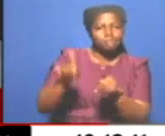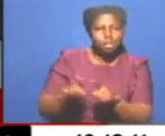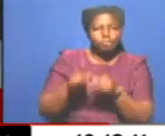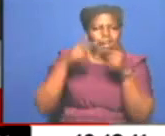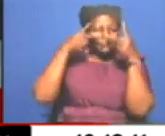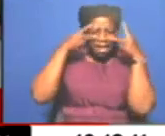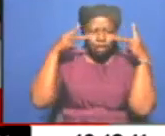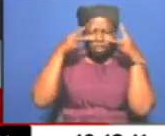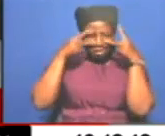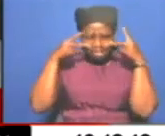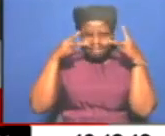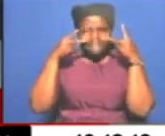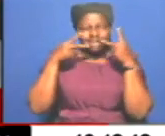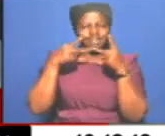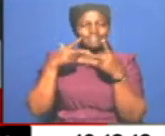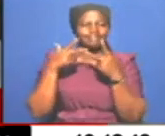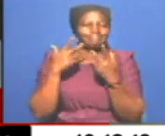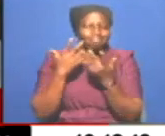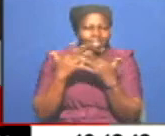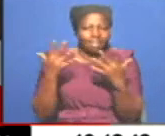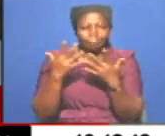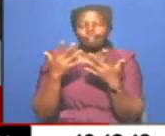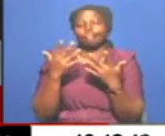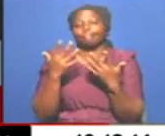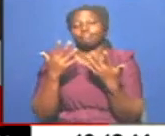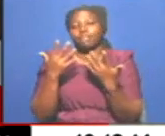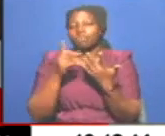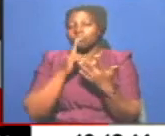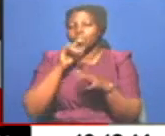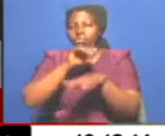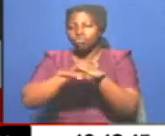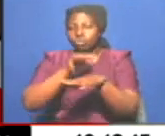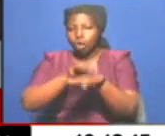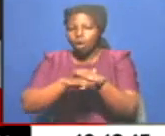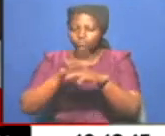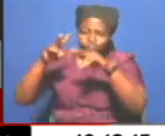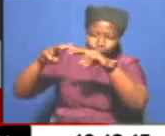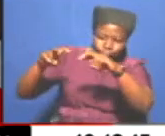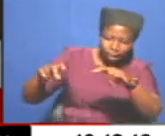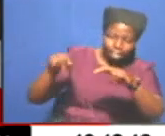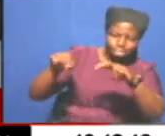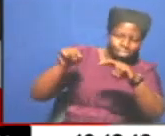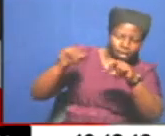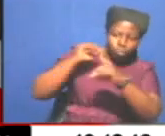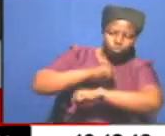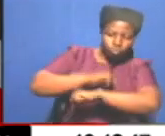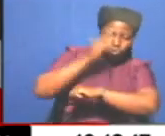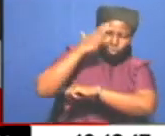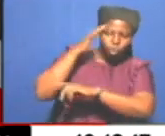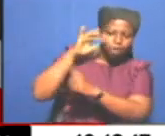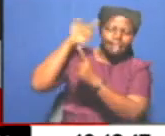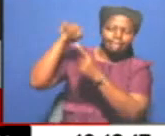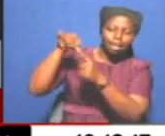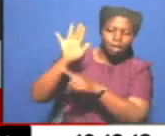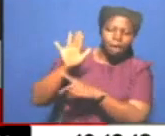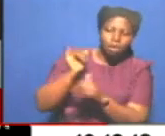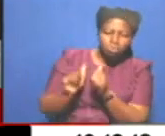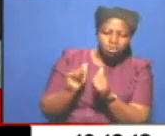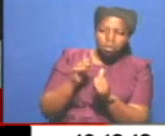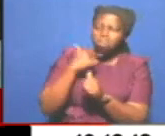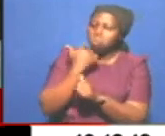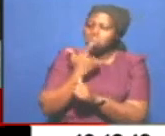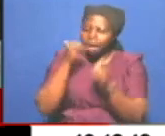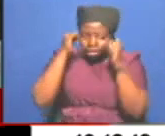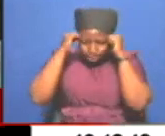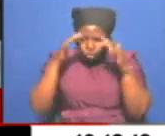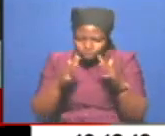is good that we vet these schools so that you can know their intention, who comes there, who are the pilots, who are the students in those